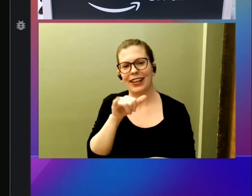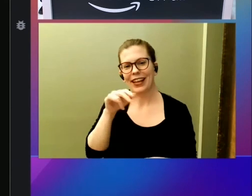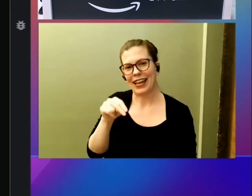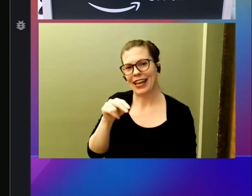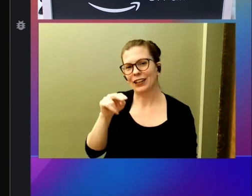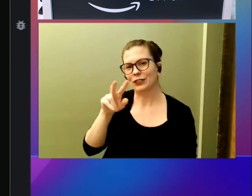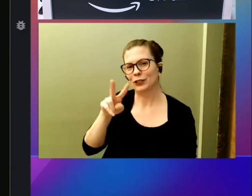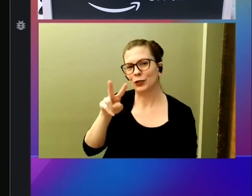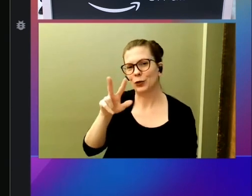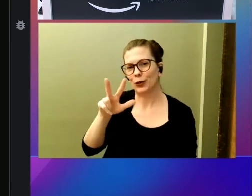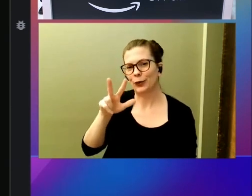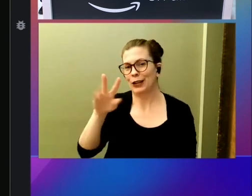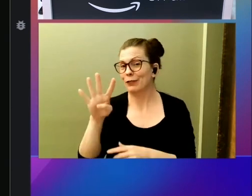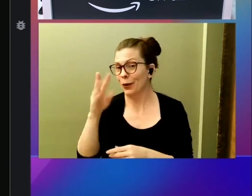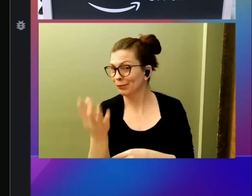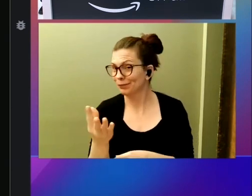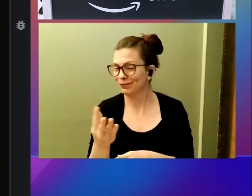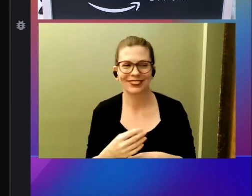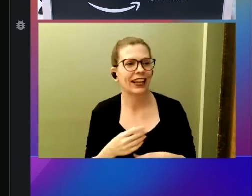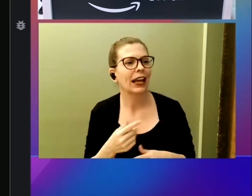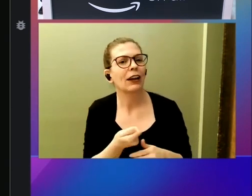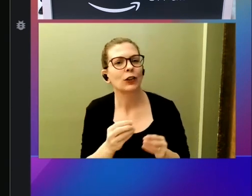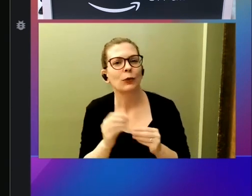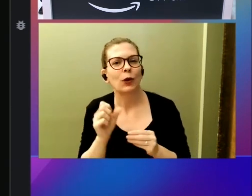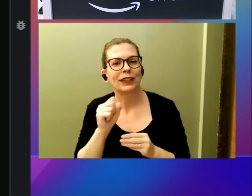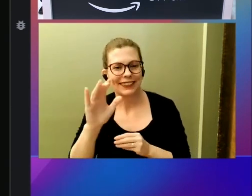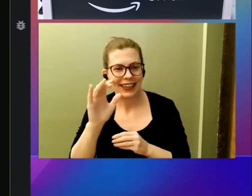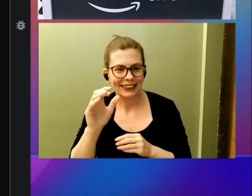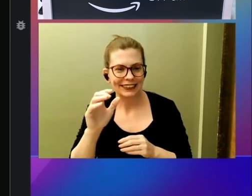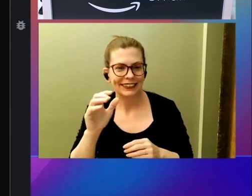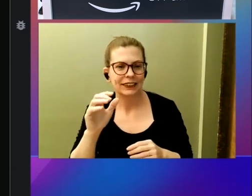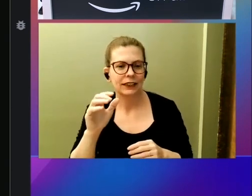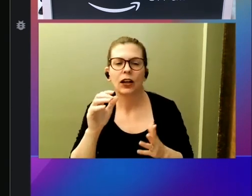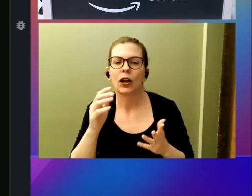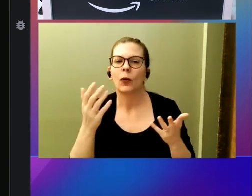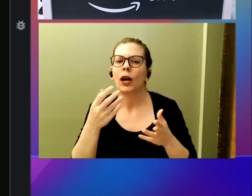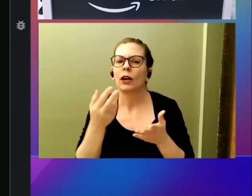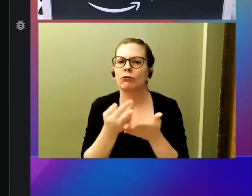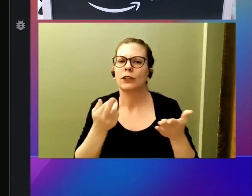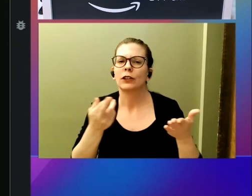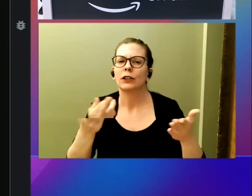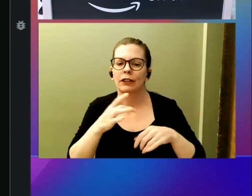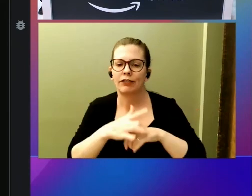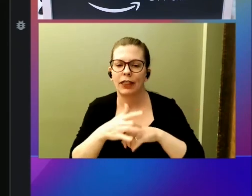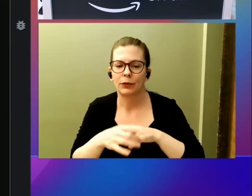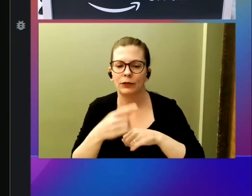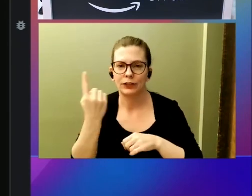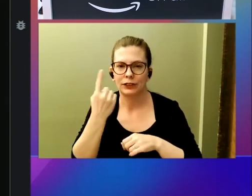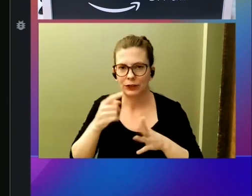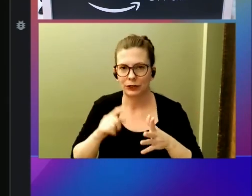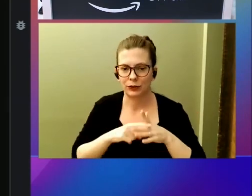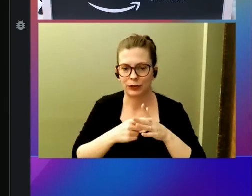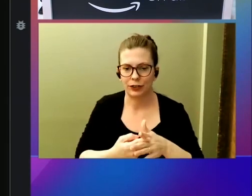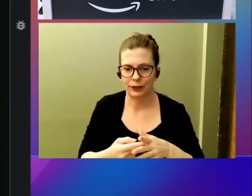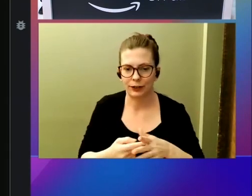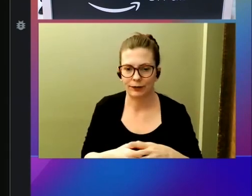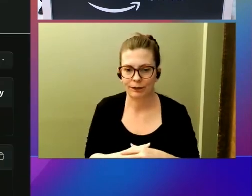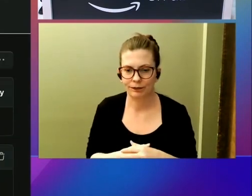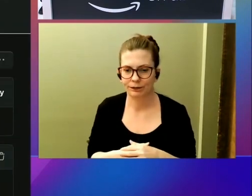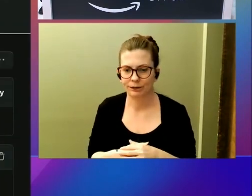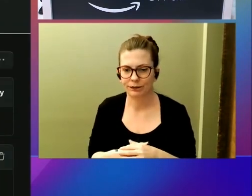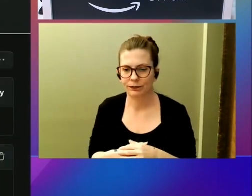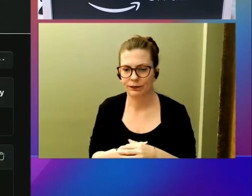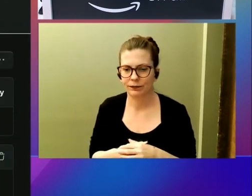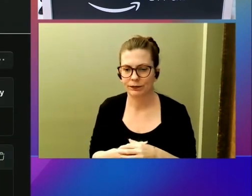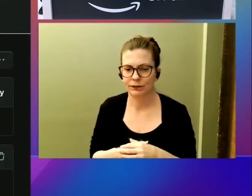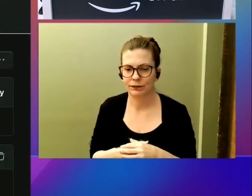we have a few more seconds. What resources are available for someone to get started? Yeah, so the first place I would point folks